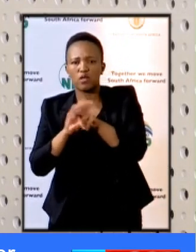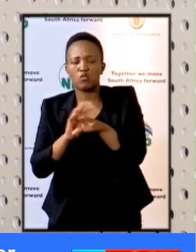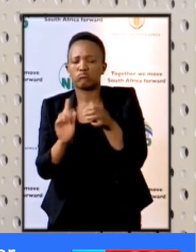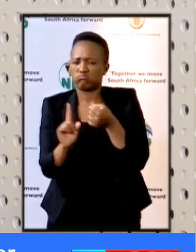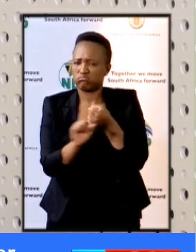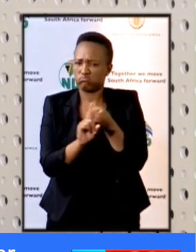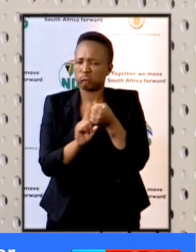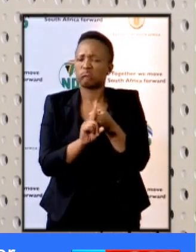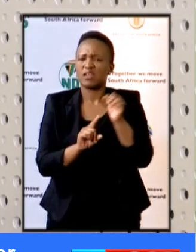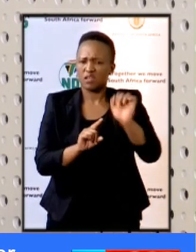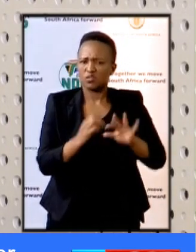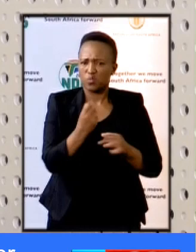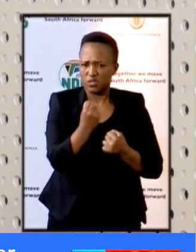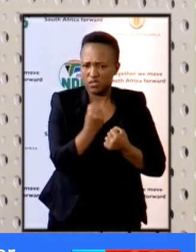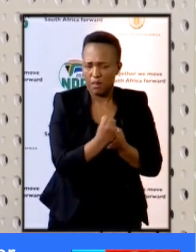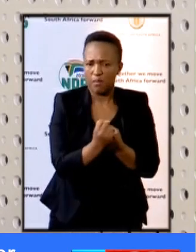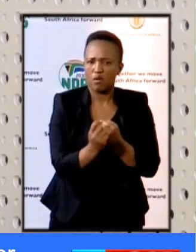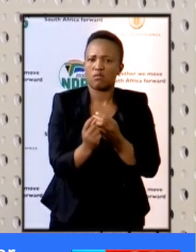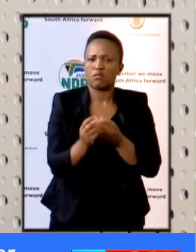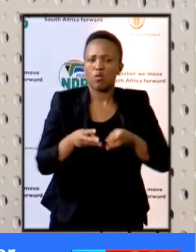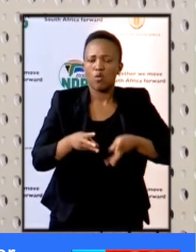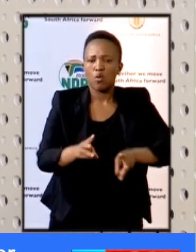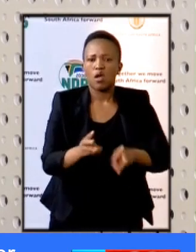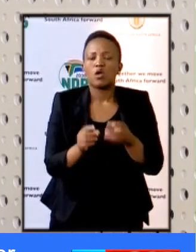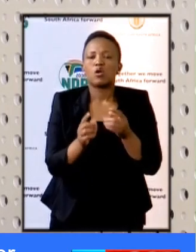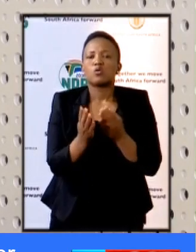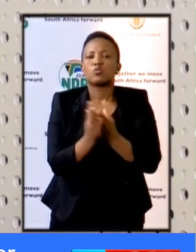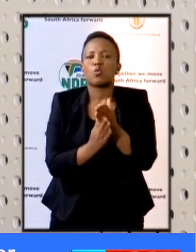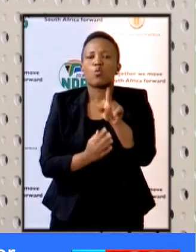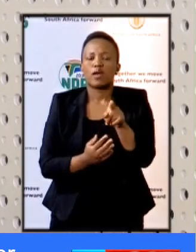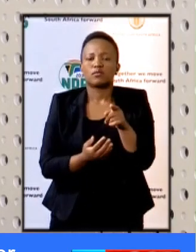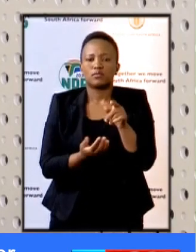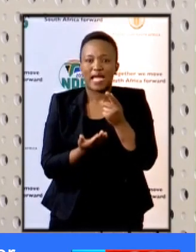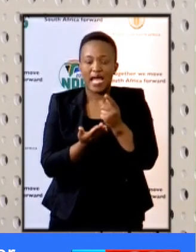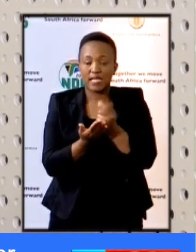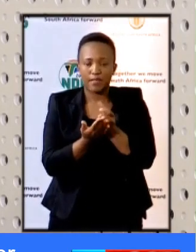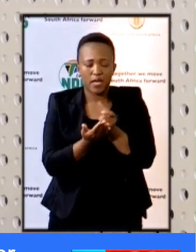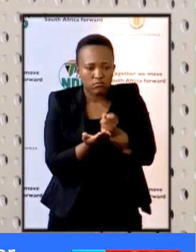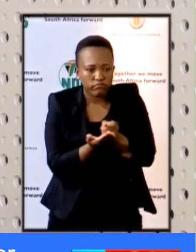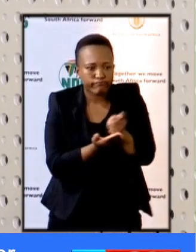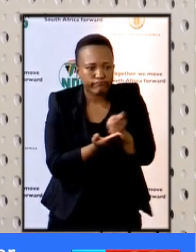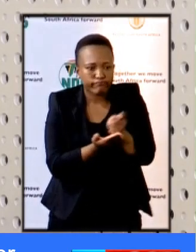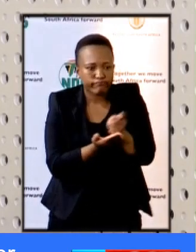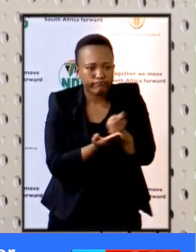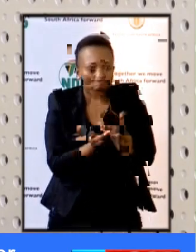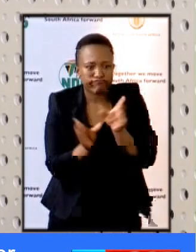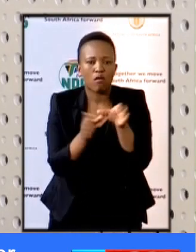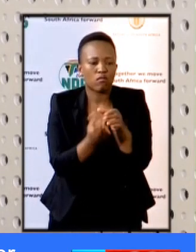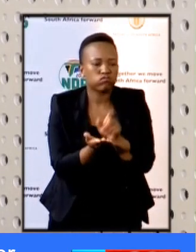advocated and supported through bulk SMSs from colleges and WhatsApp groups